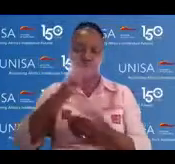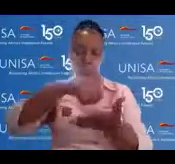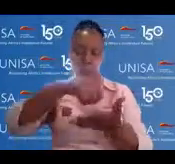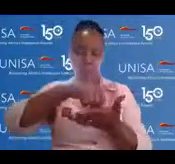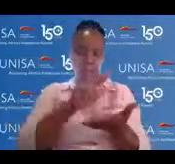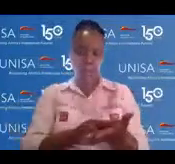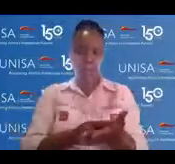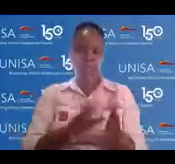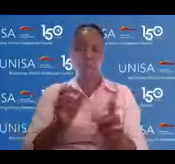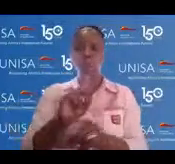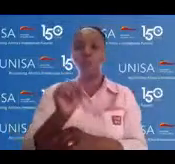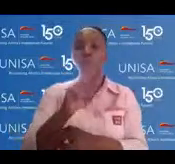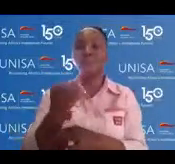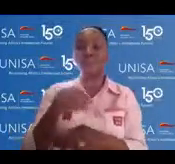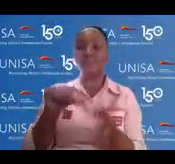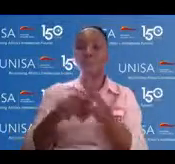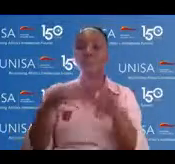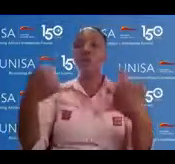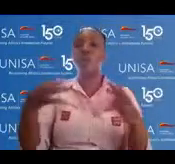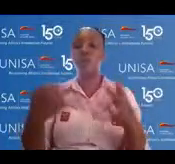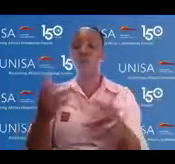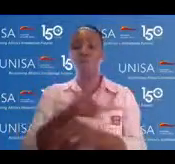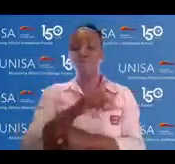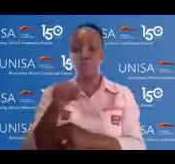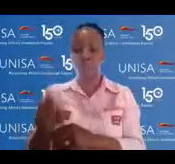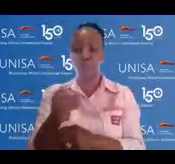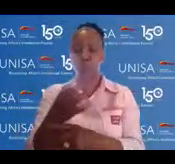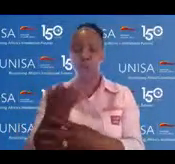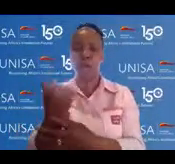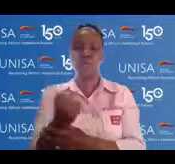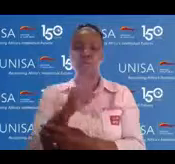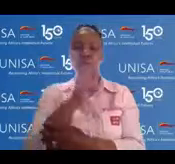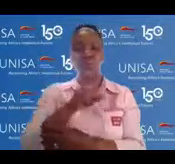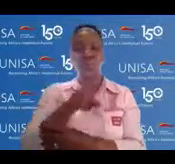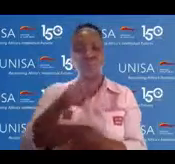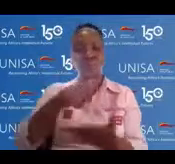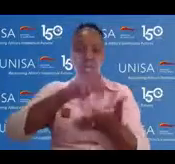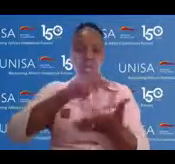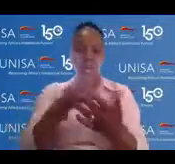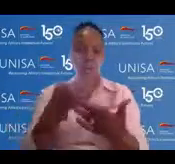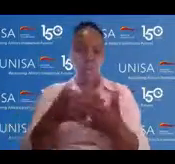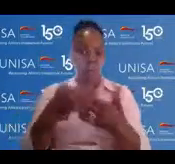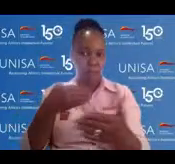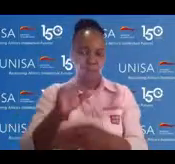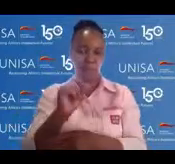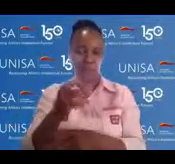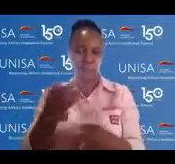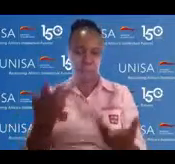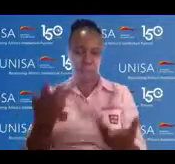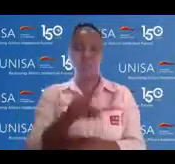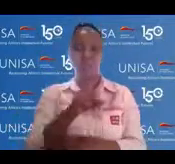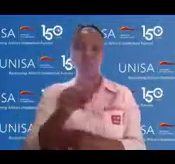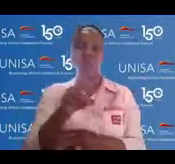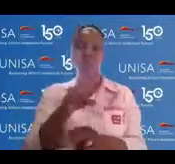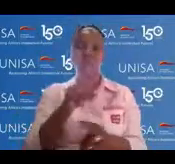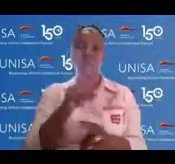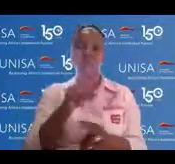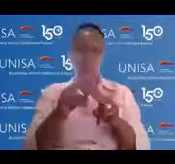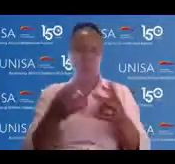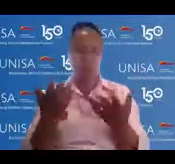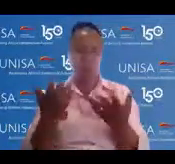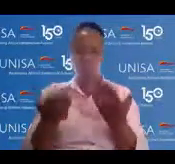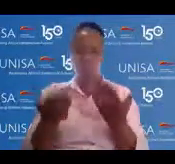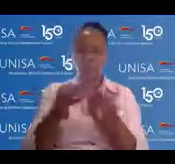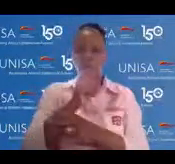quite important for those of you who have used the app before is just that you check that you are using the